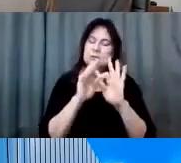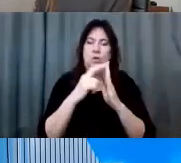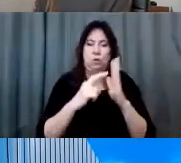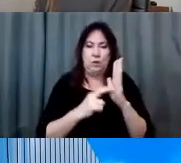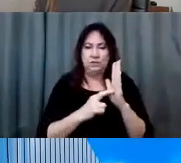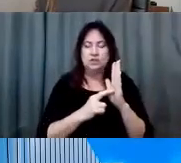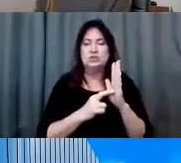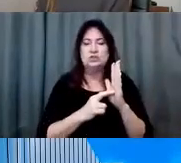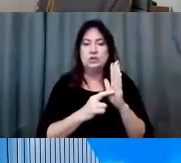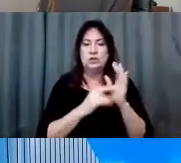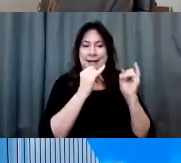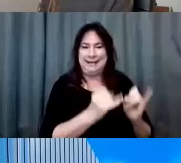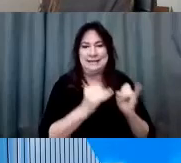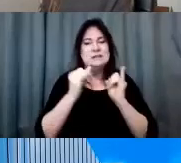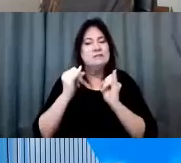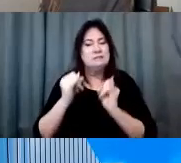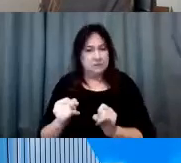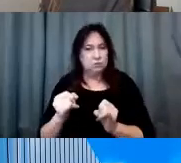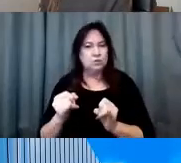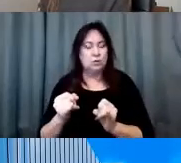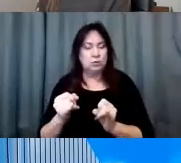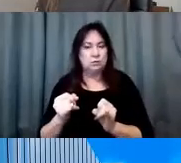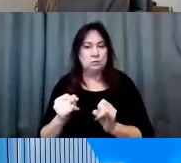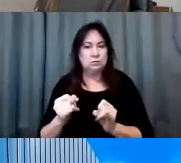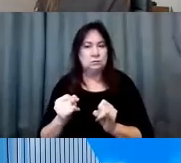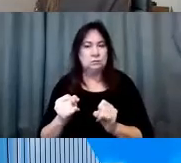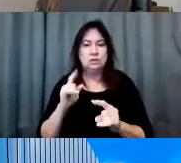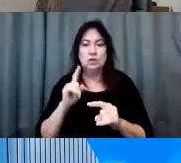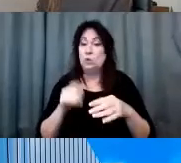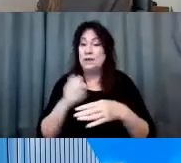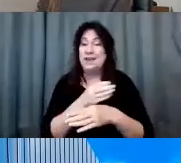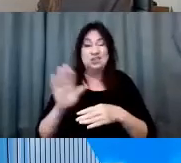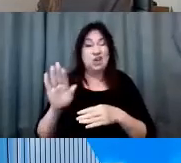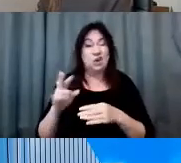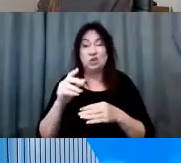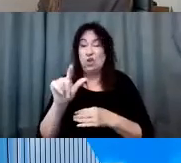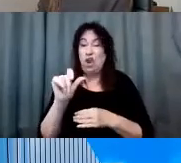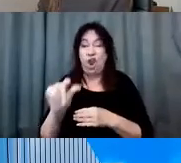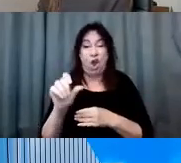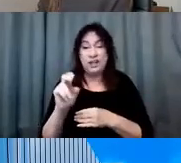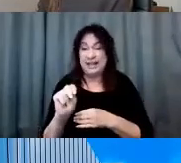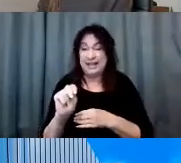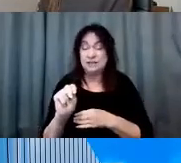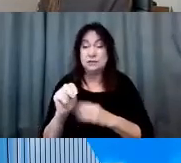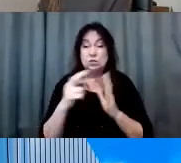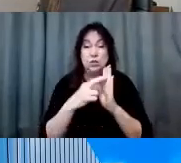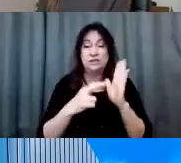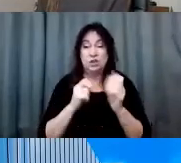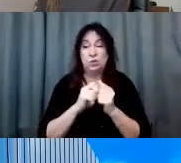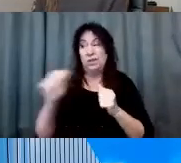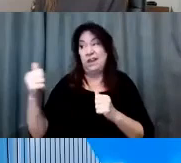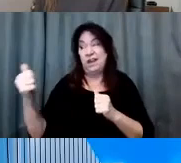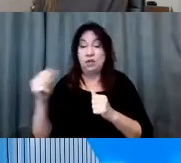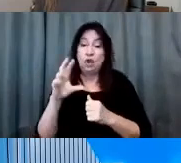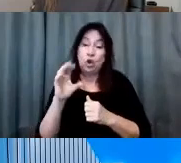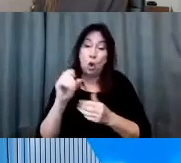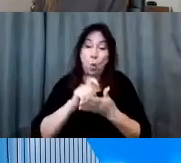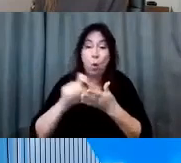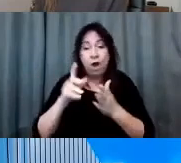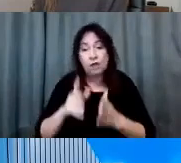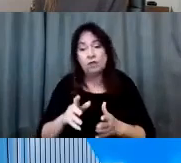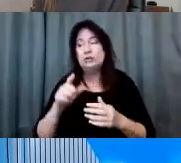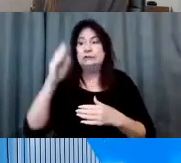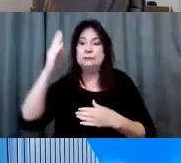register individually because you will not be able to share your login credentials with any other co-authors or